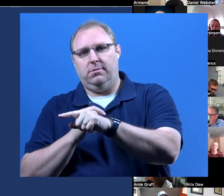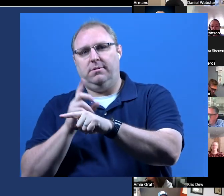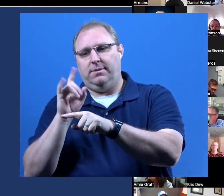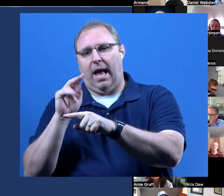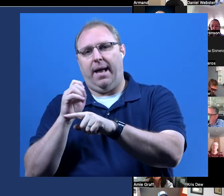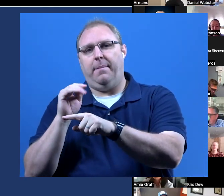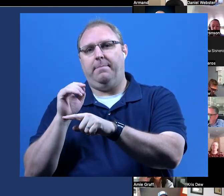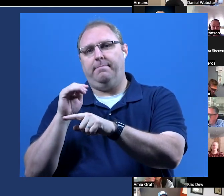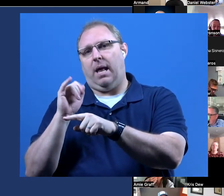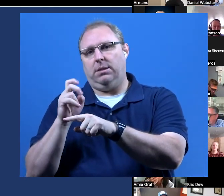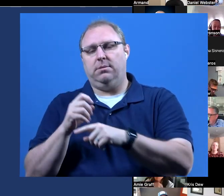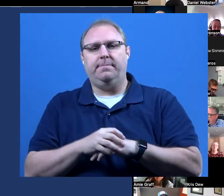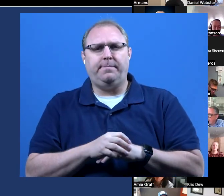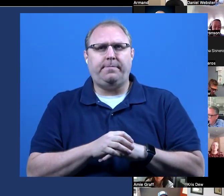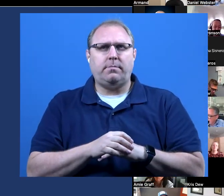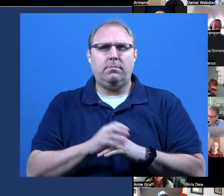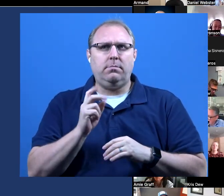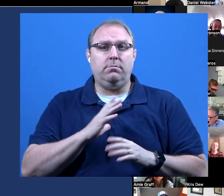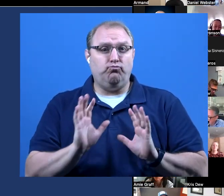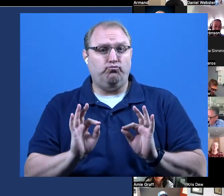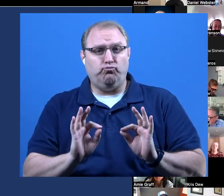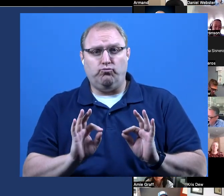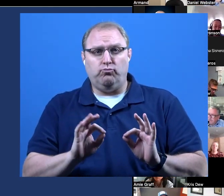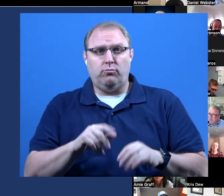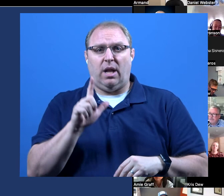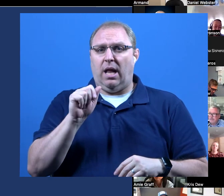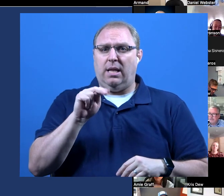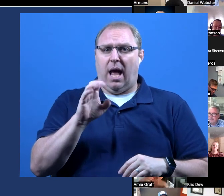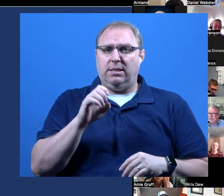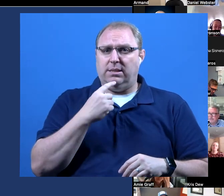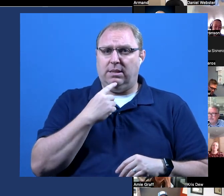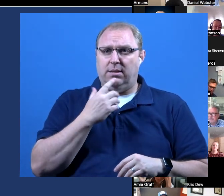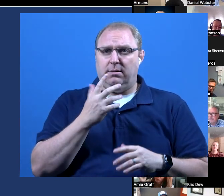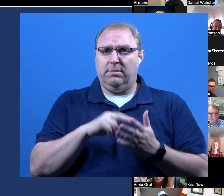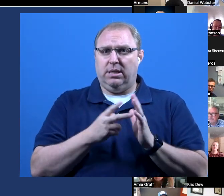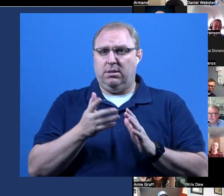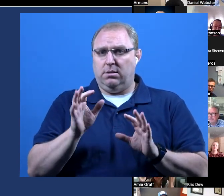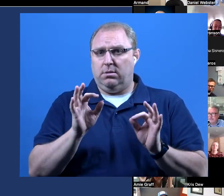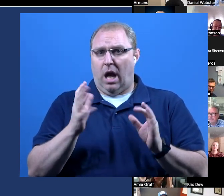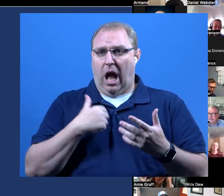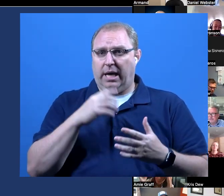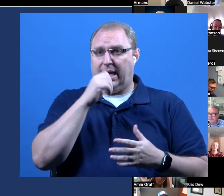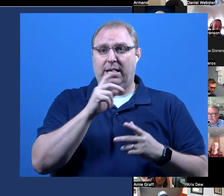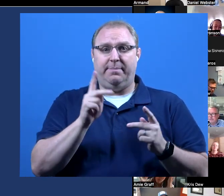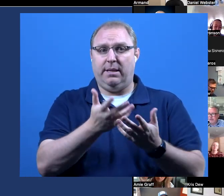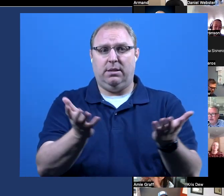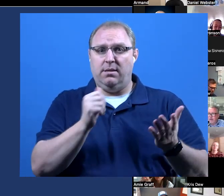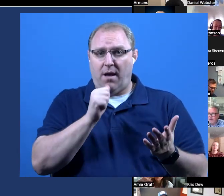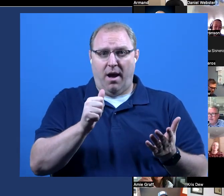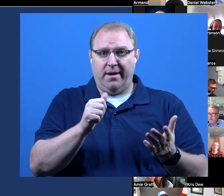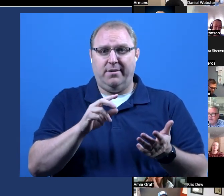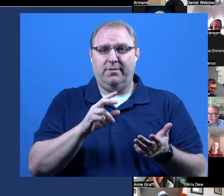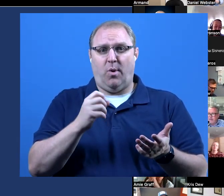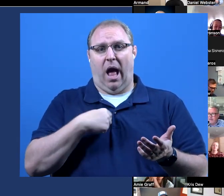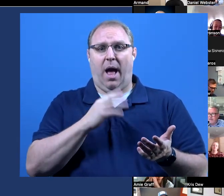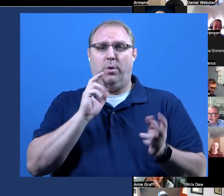recorded. And we always make them available about a week after the session. So if you have a coworker, co-supervisor, someone on your team that